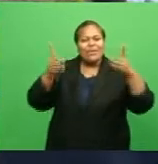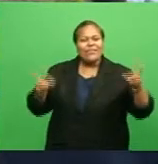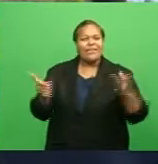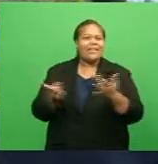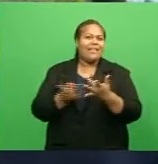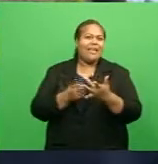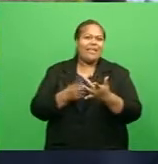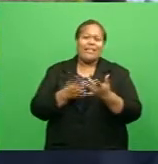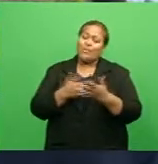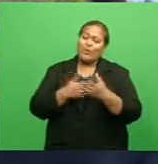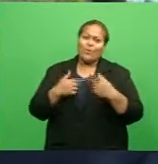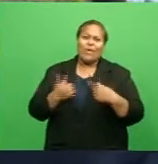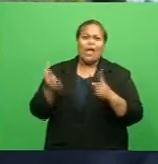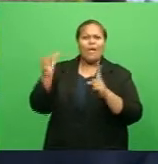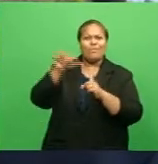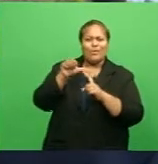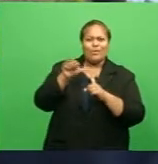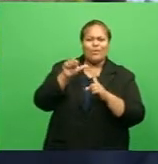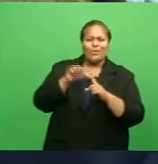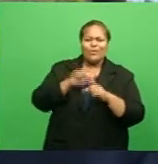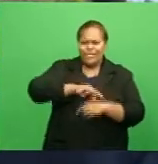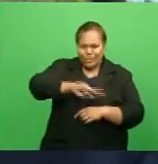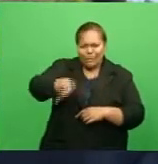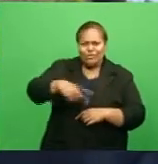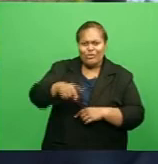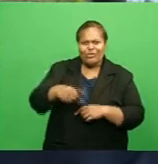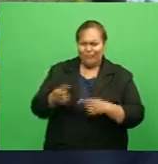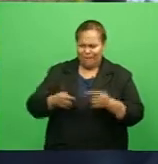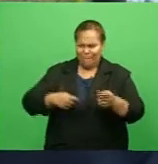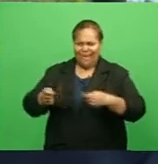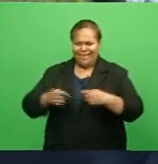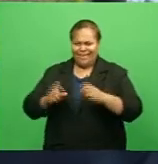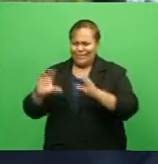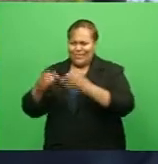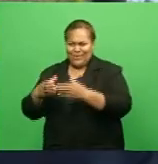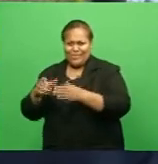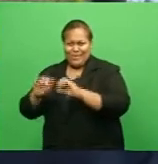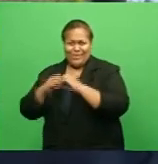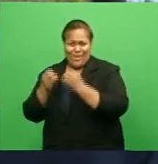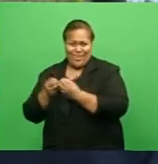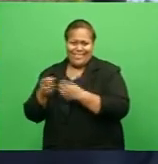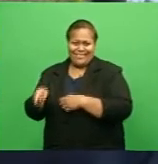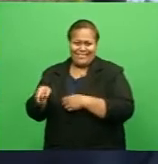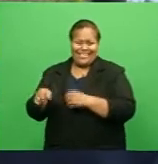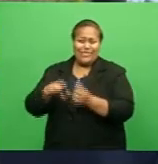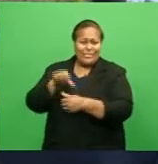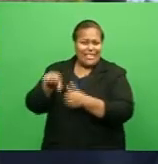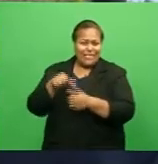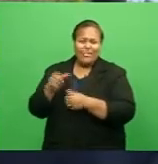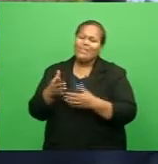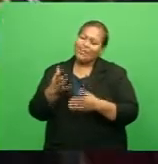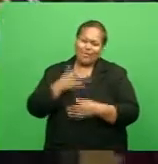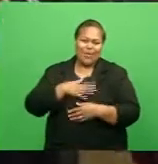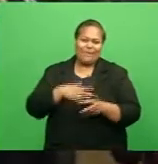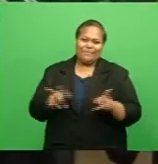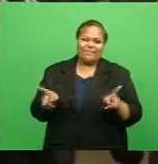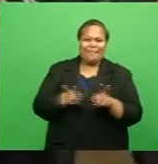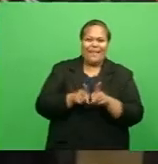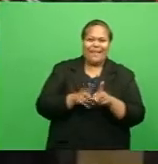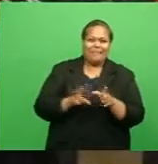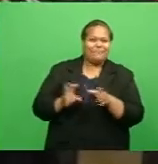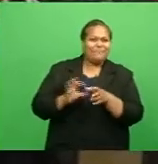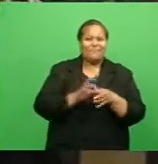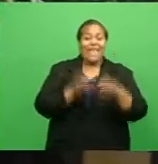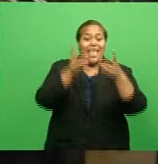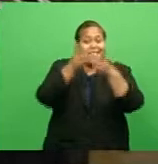Vendors Association and they were quite keen to partner us in this decoration. So next week they